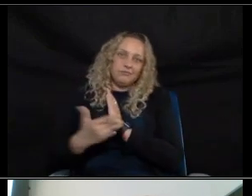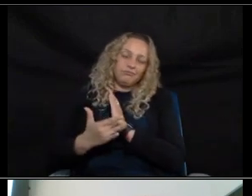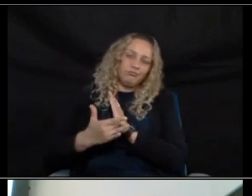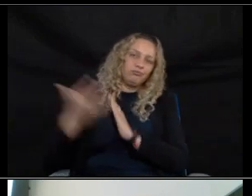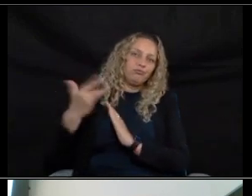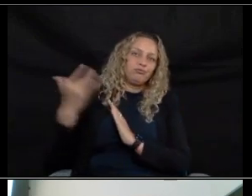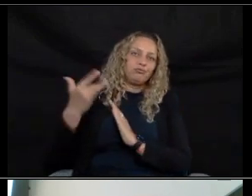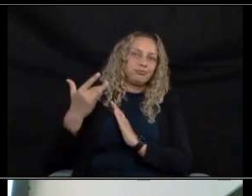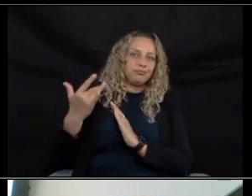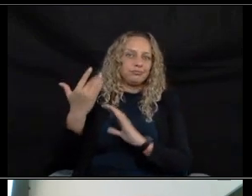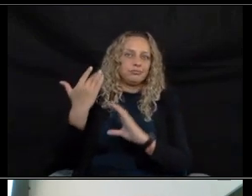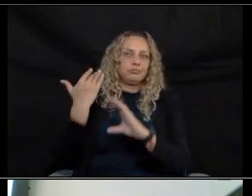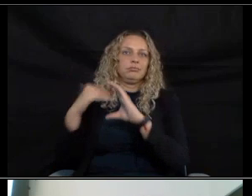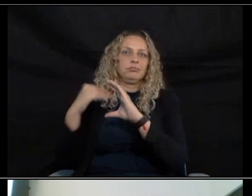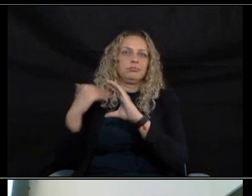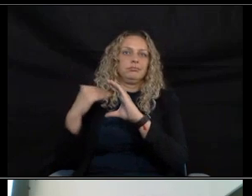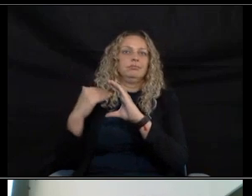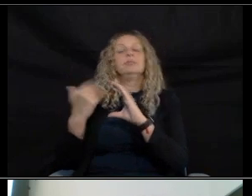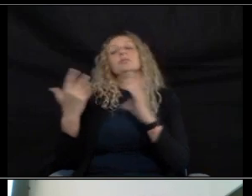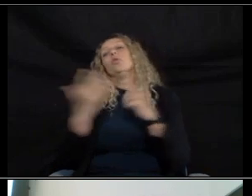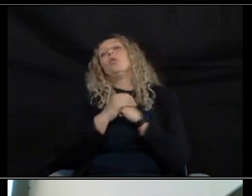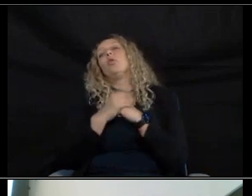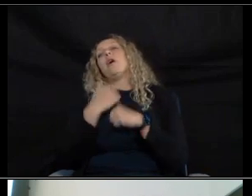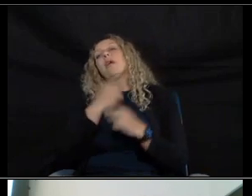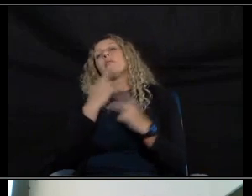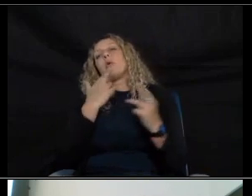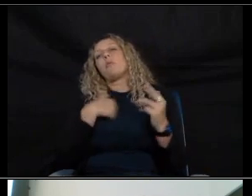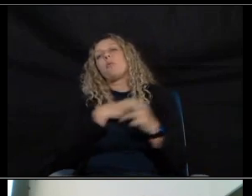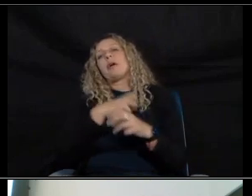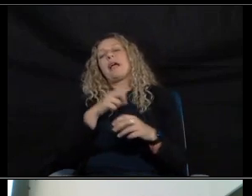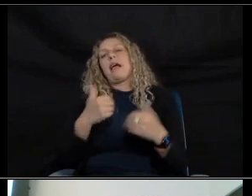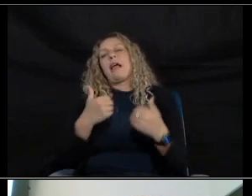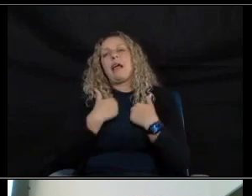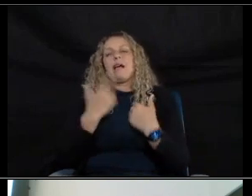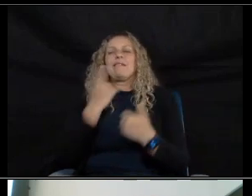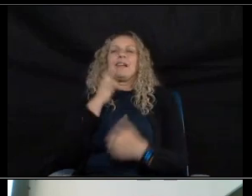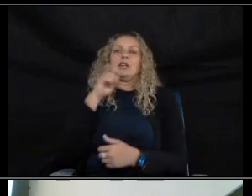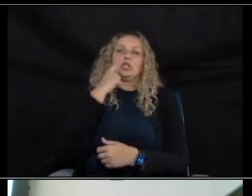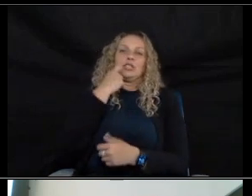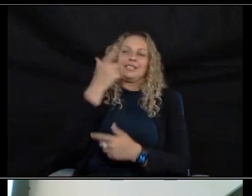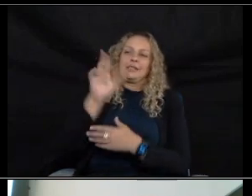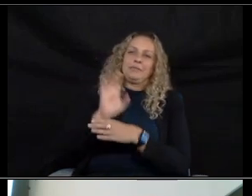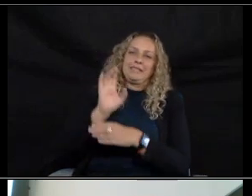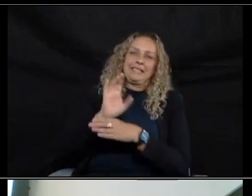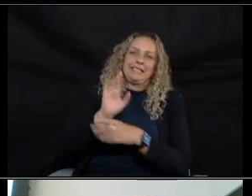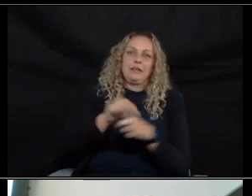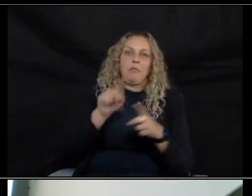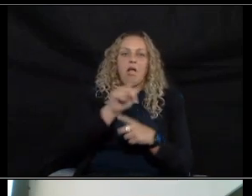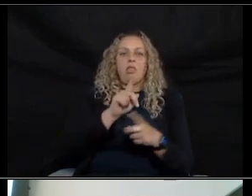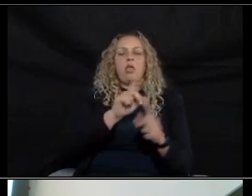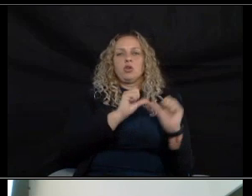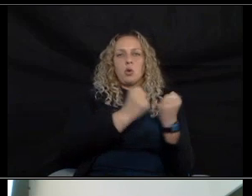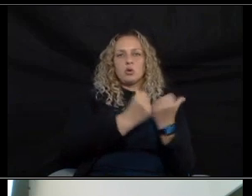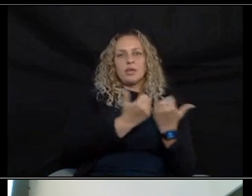mail. And so I'm hoping that we can get not just our businesses, but our